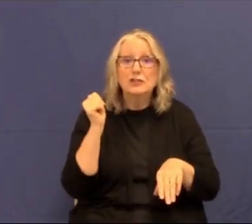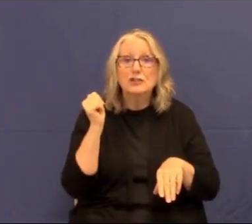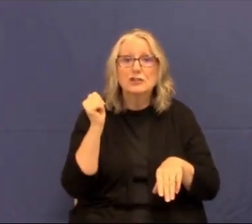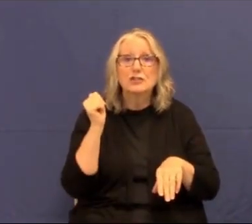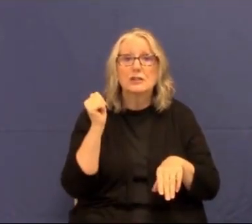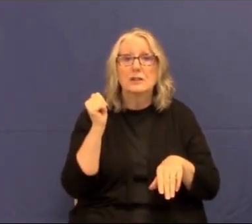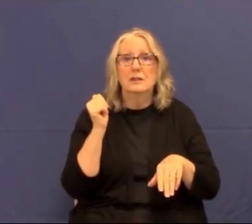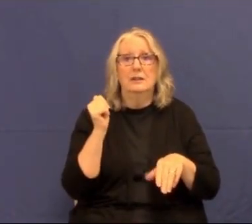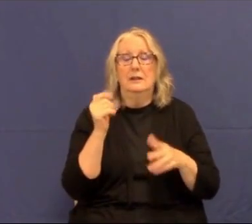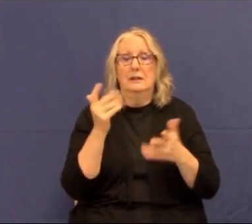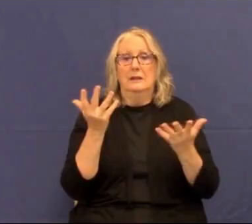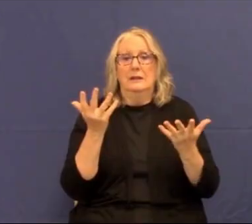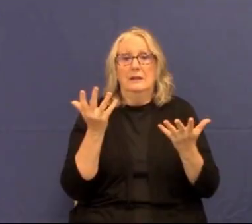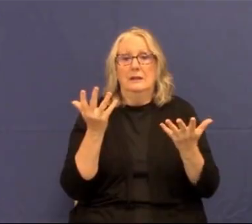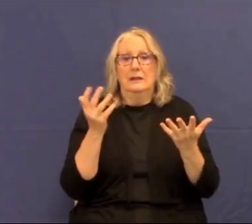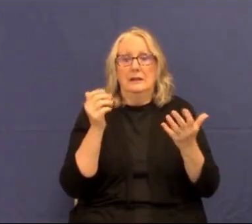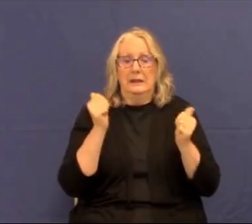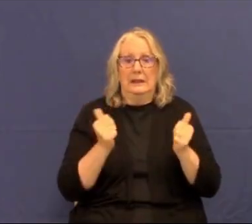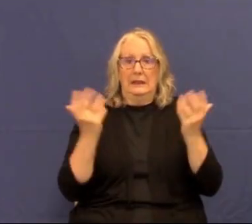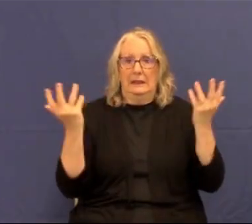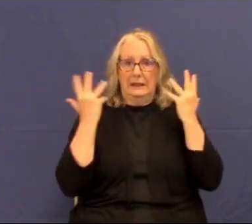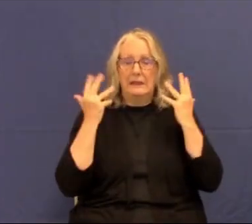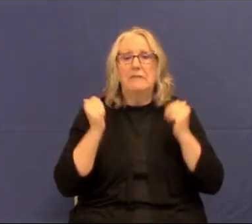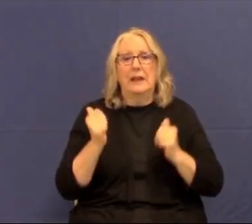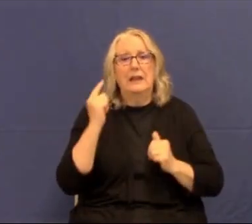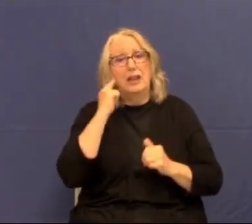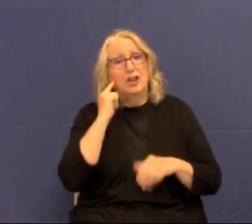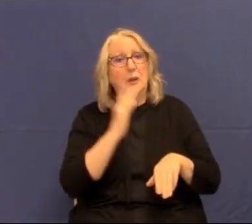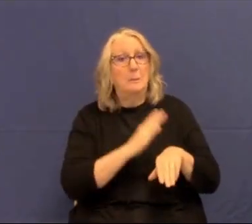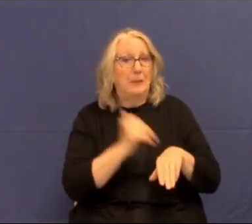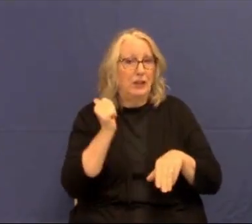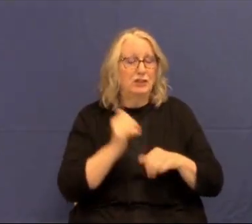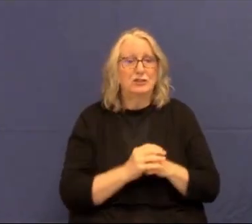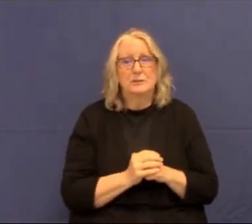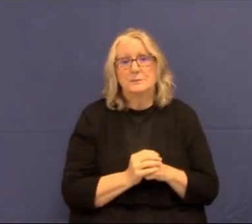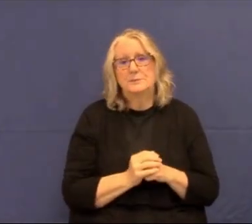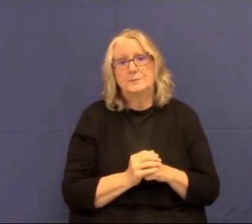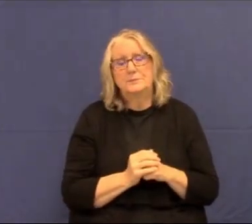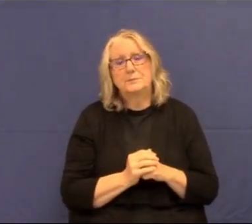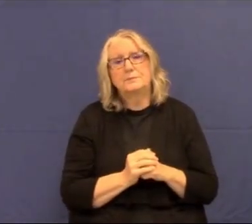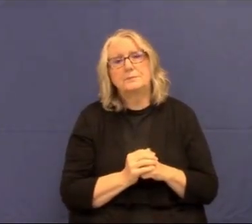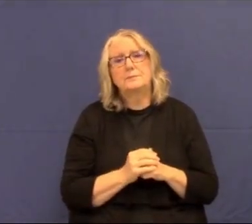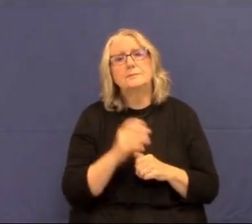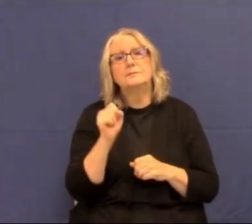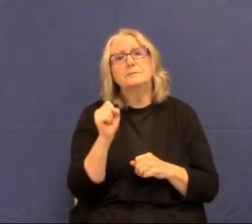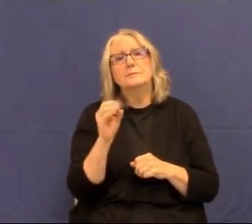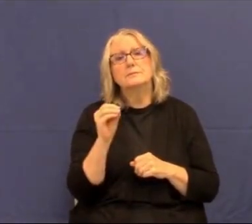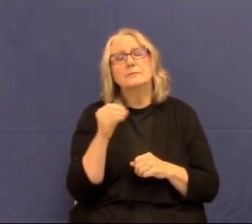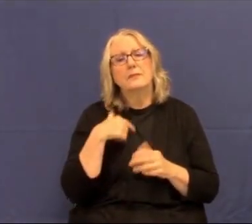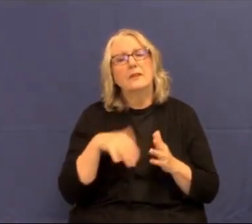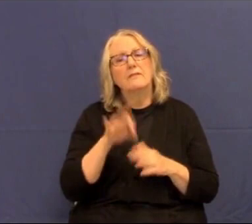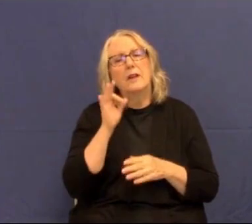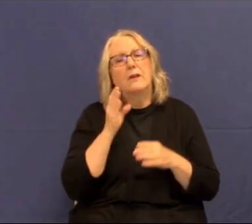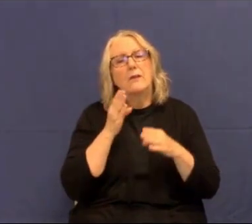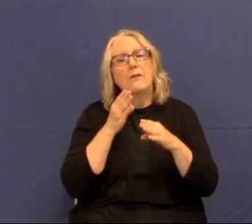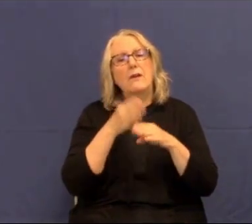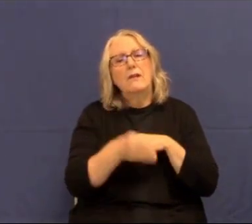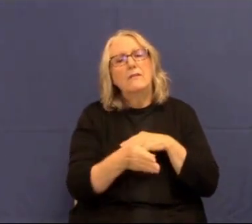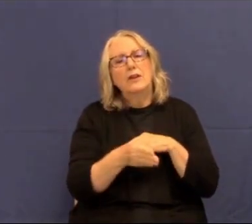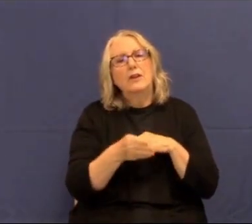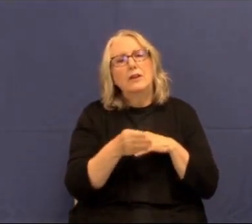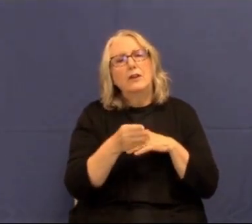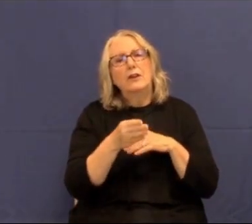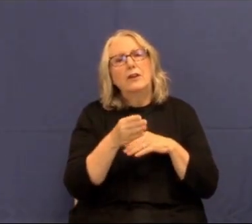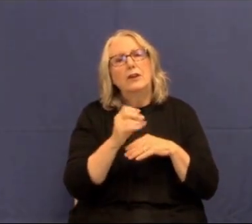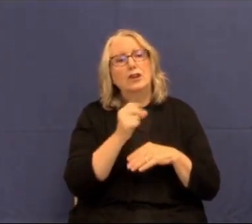night, and so I do leave my cochlear implant on so that way I can hear those pages when they come across. And so I have